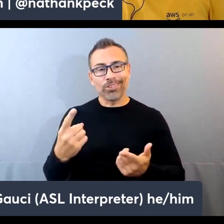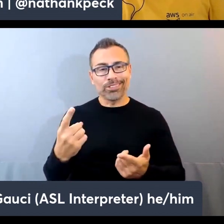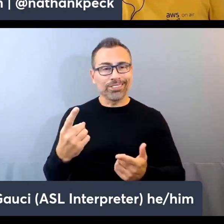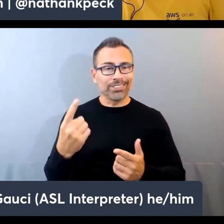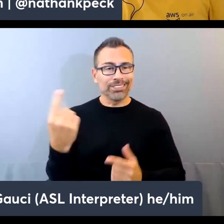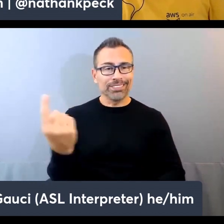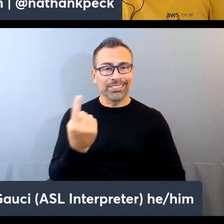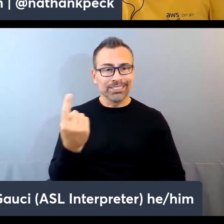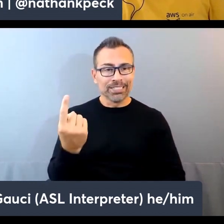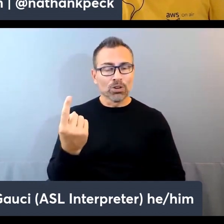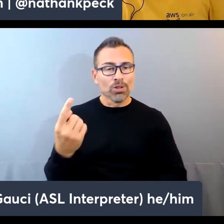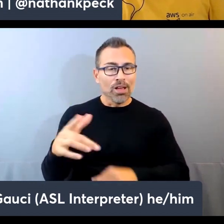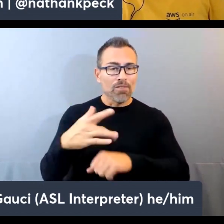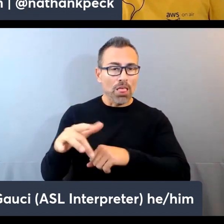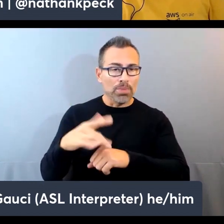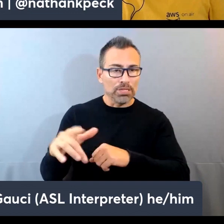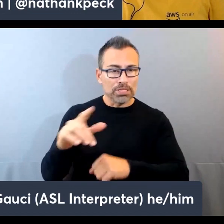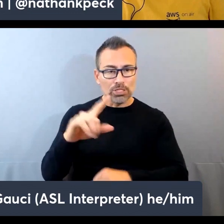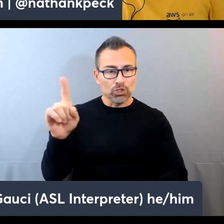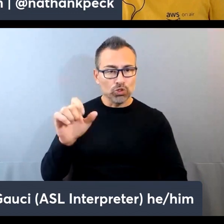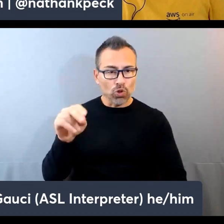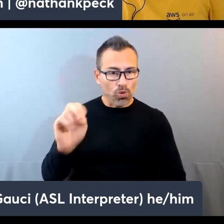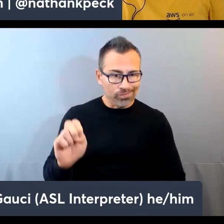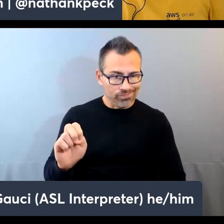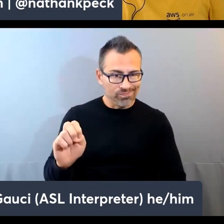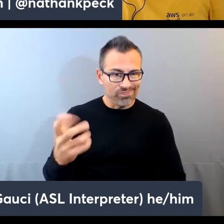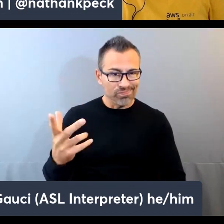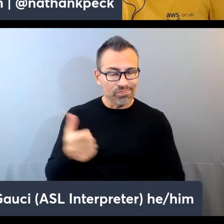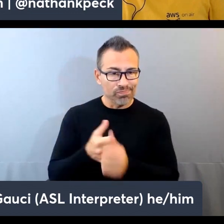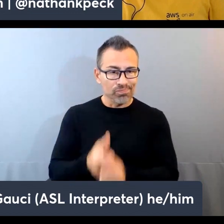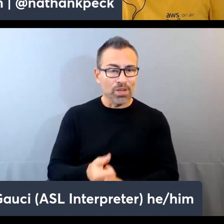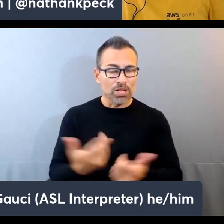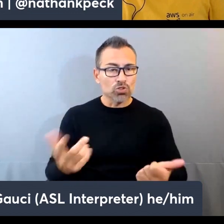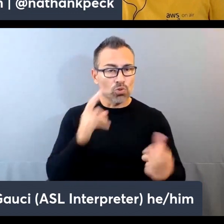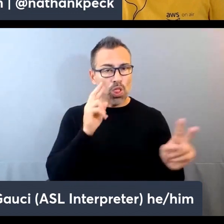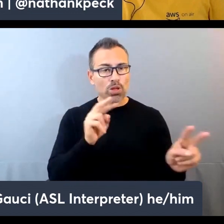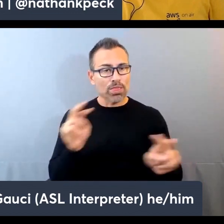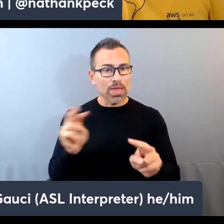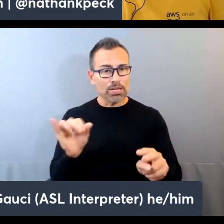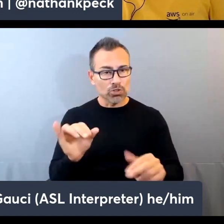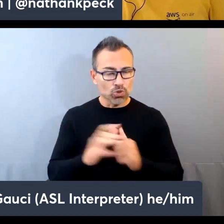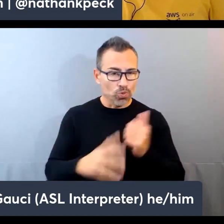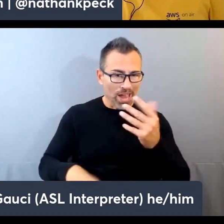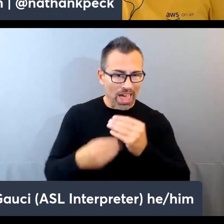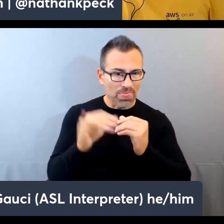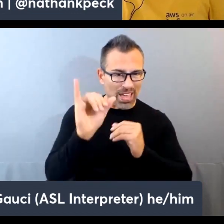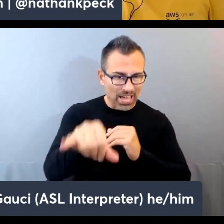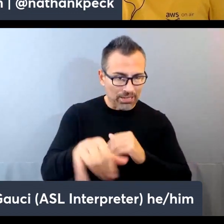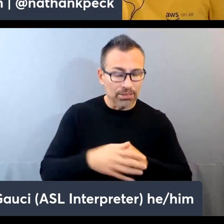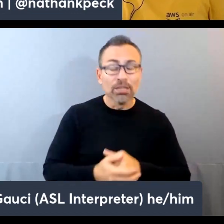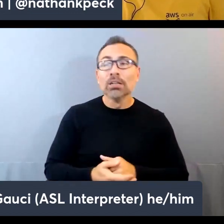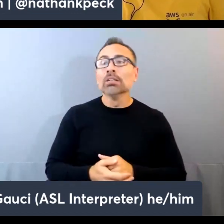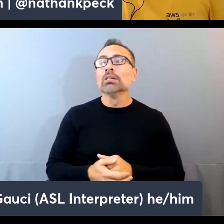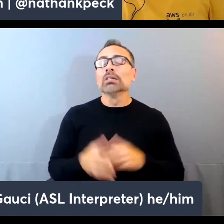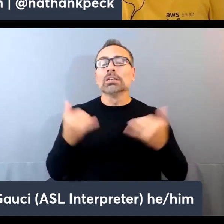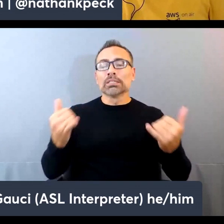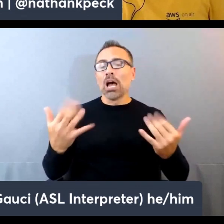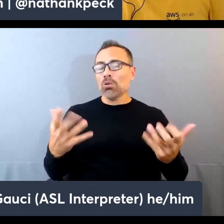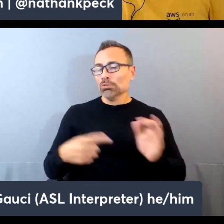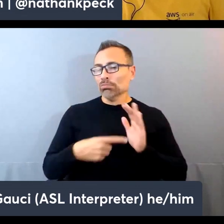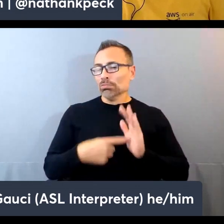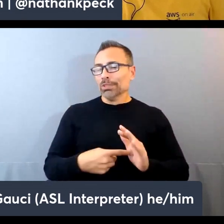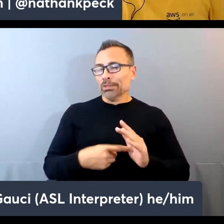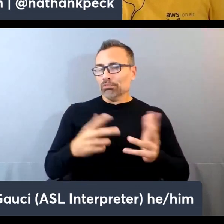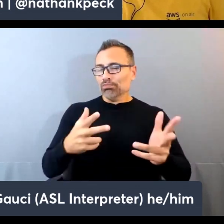So we alert you on things like that. I want to, without further ado, I want to show you what the experience looks